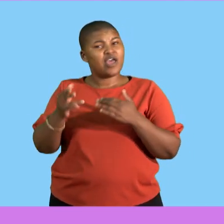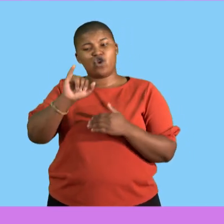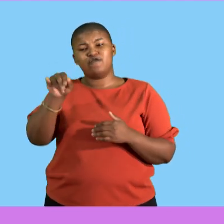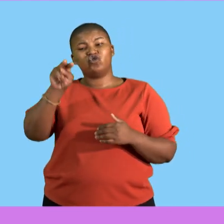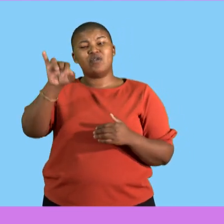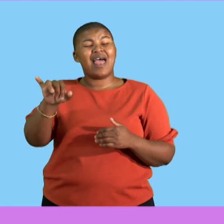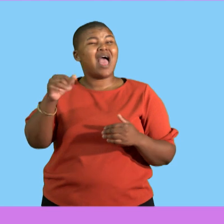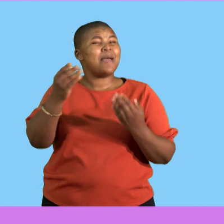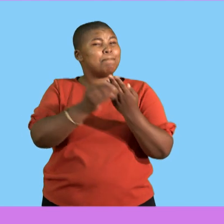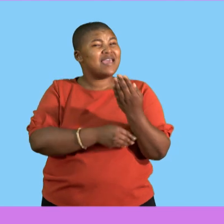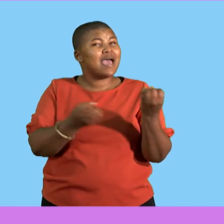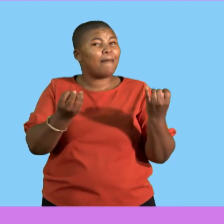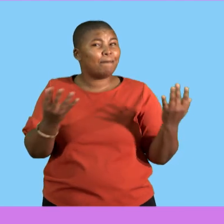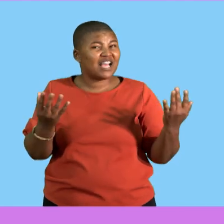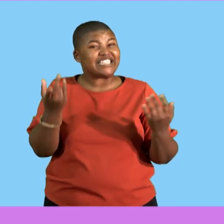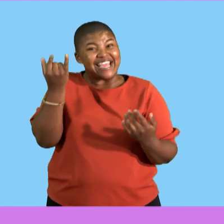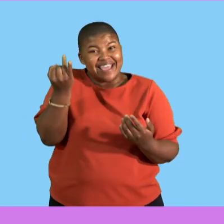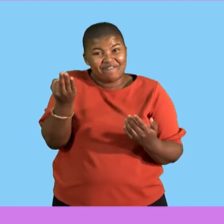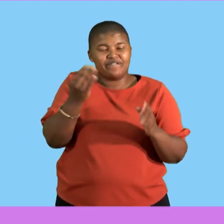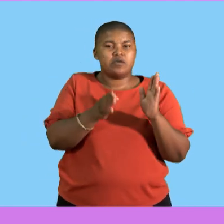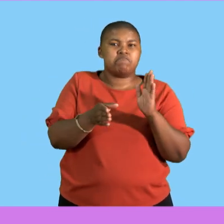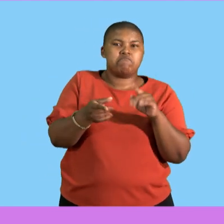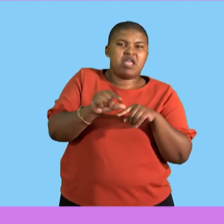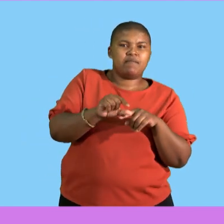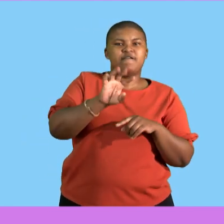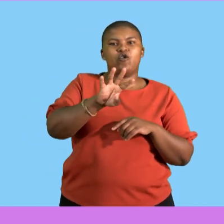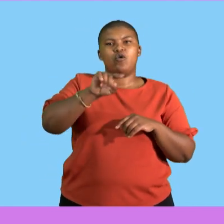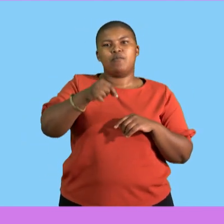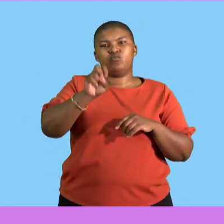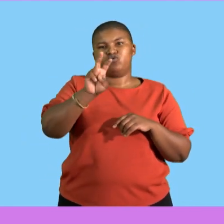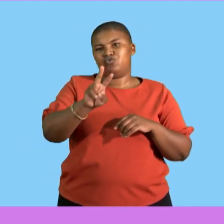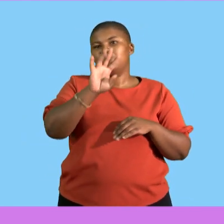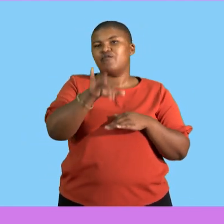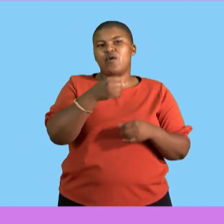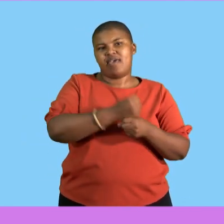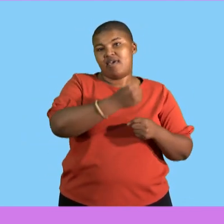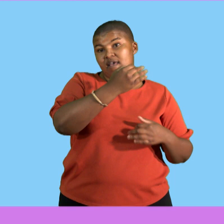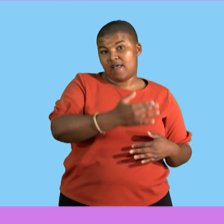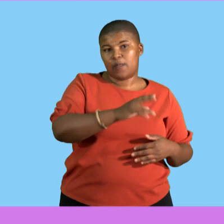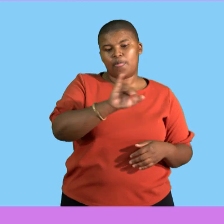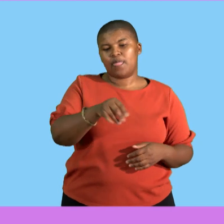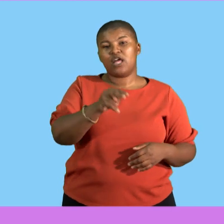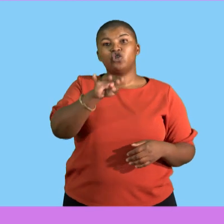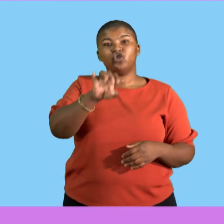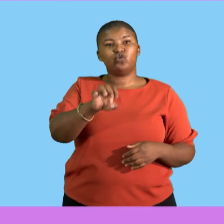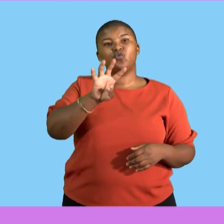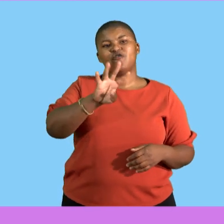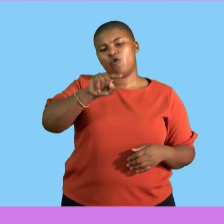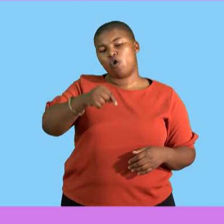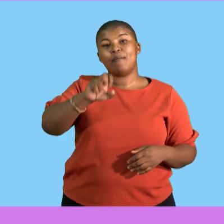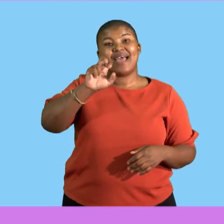the inflation rate in May was 4.2% per annum, June 4.8%,